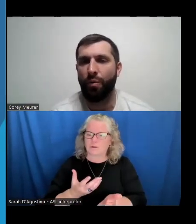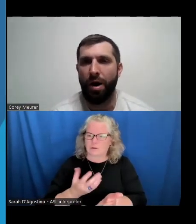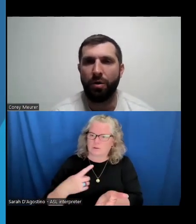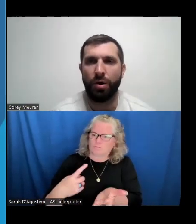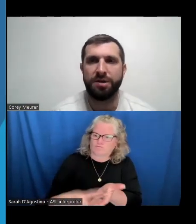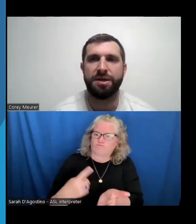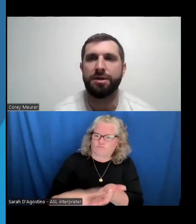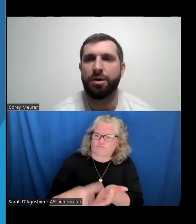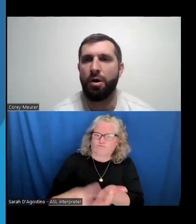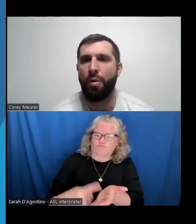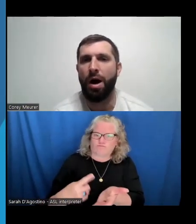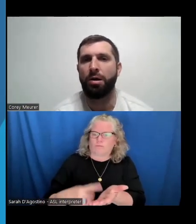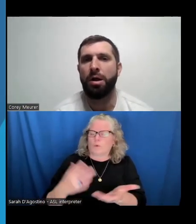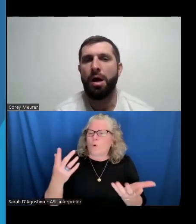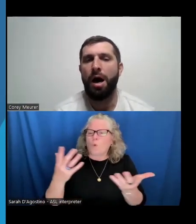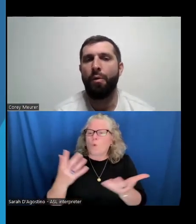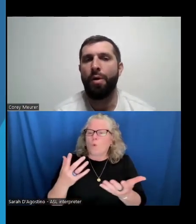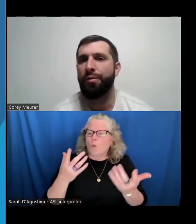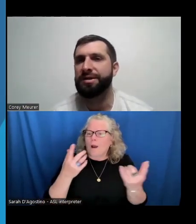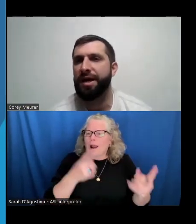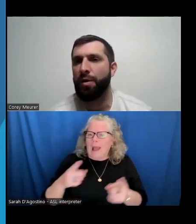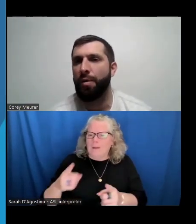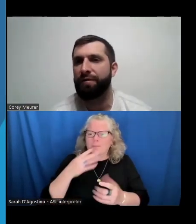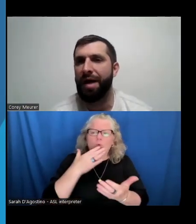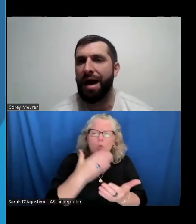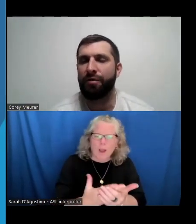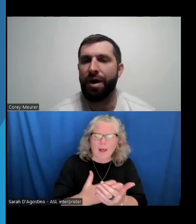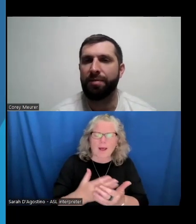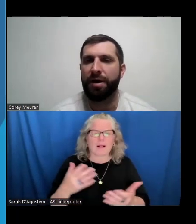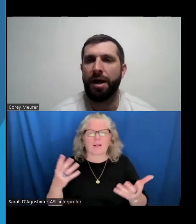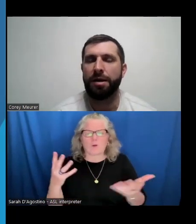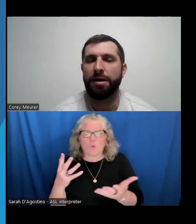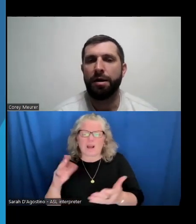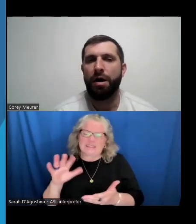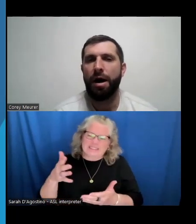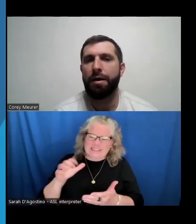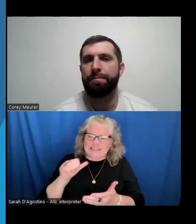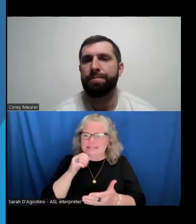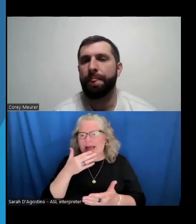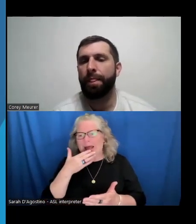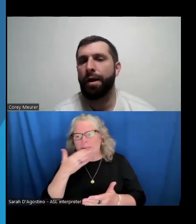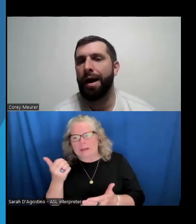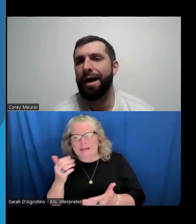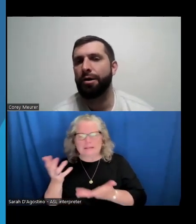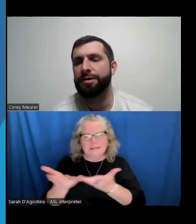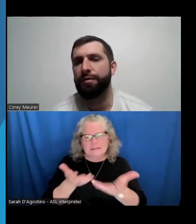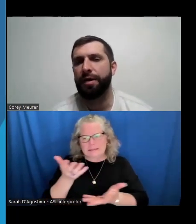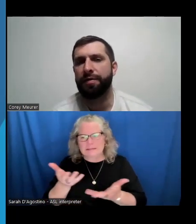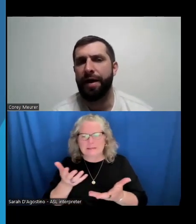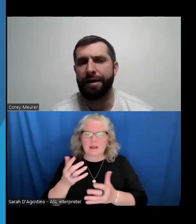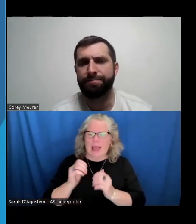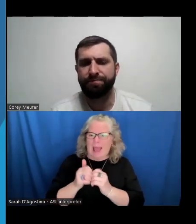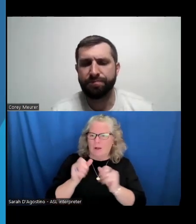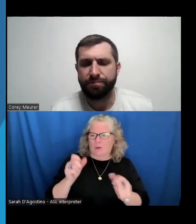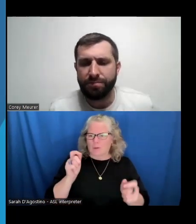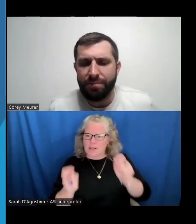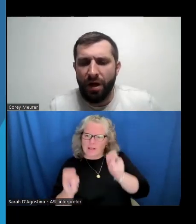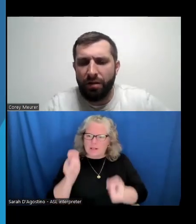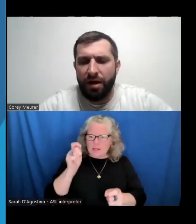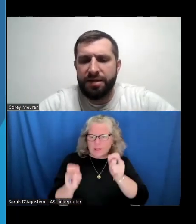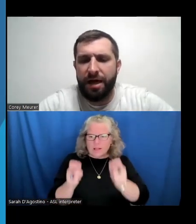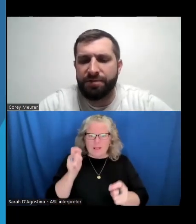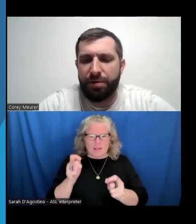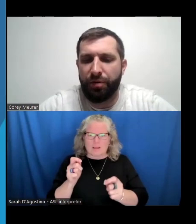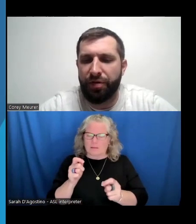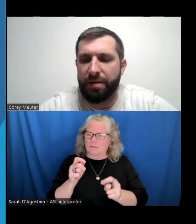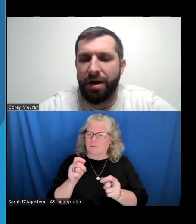what went well, what didn't go well, what can we take away from that and replicate? I also think that a